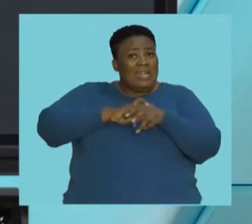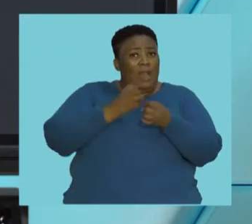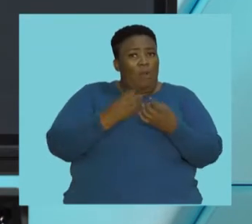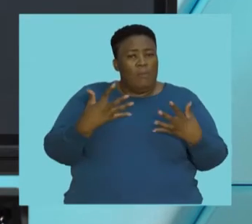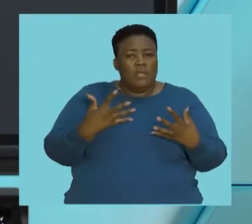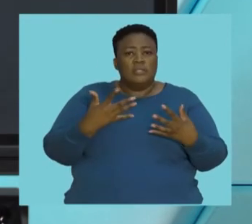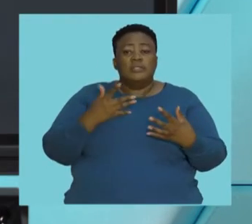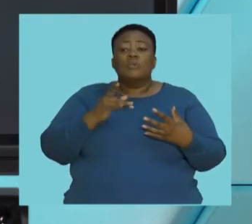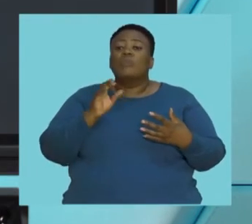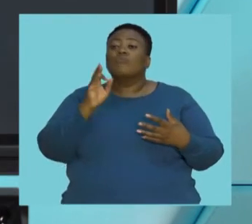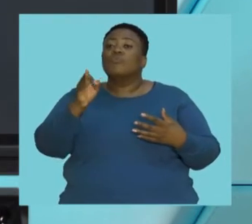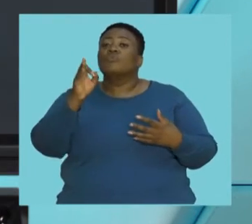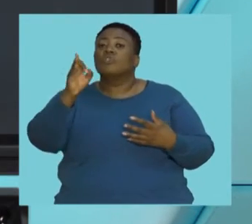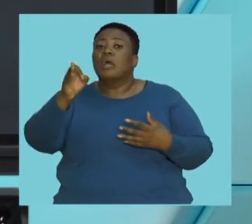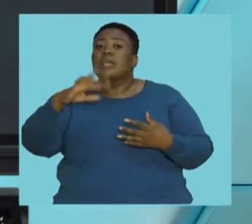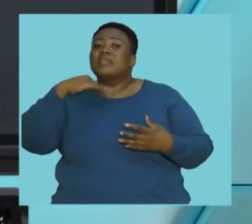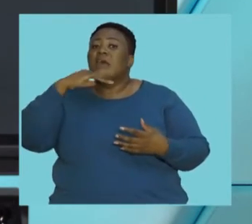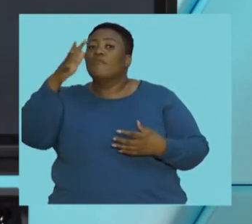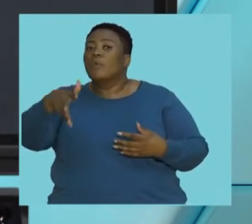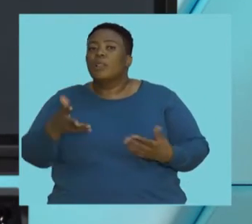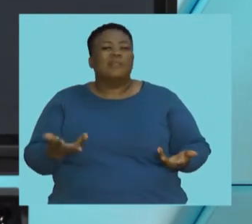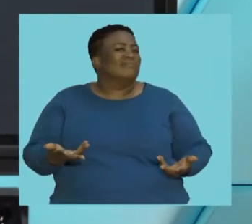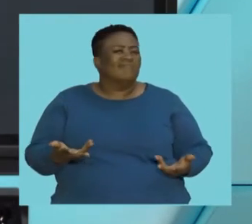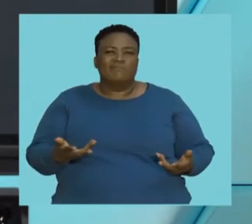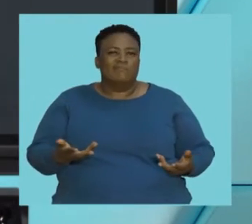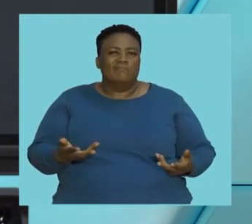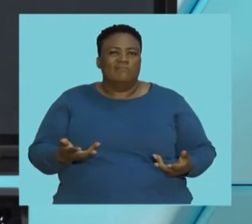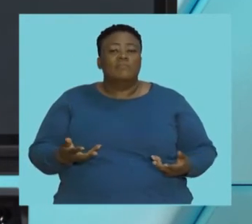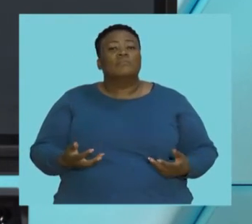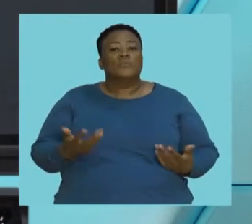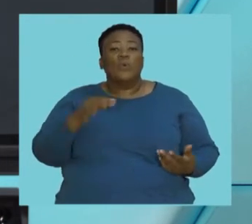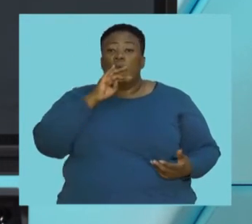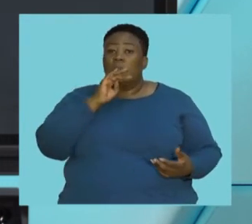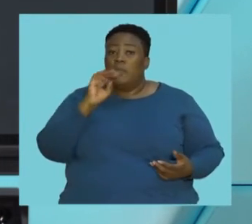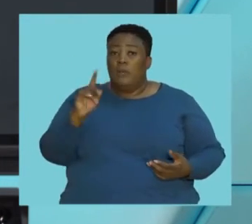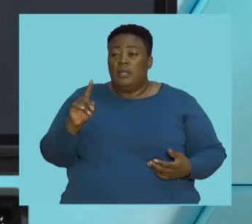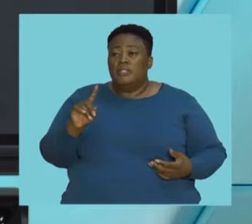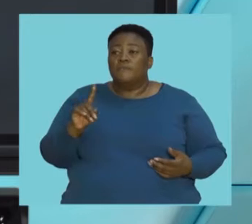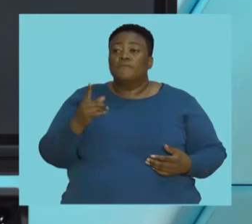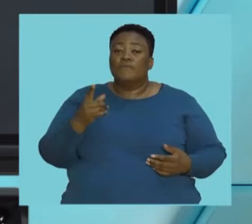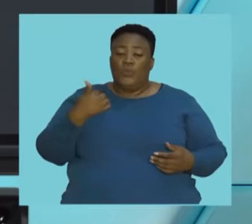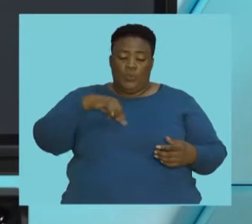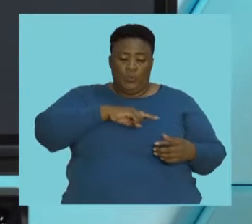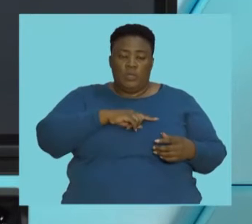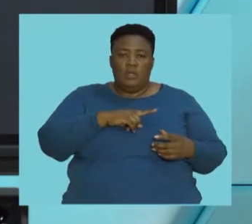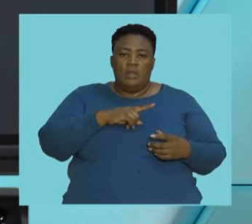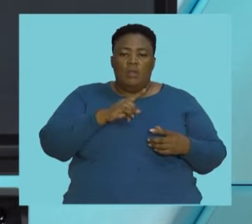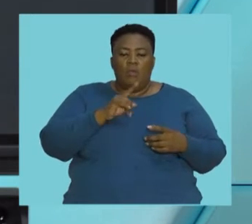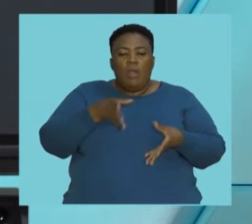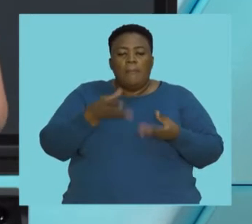producers are not going to be sufficient to sustain an increasing global population. This would mean that we now need to